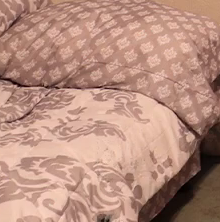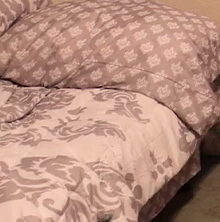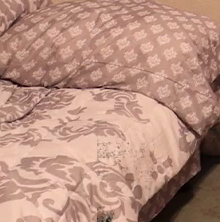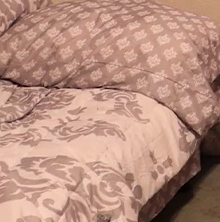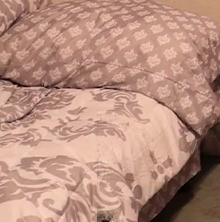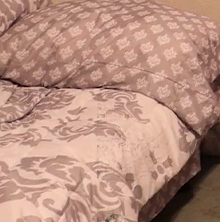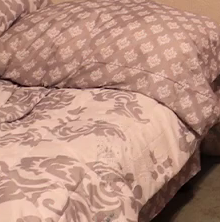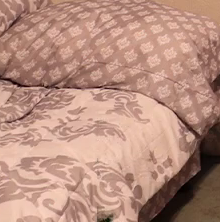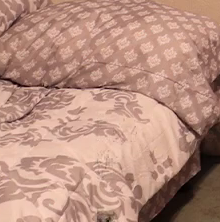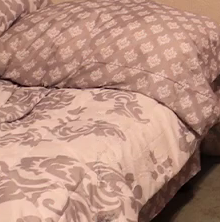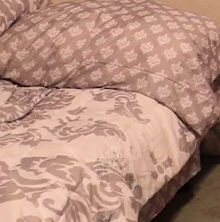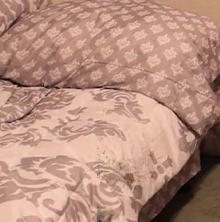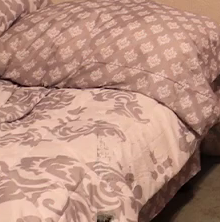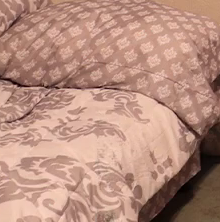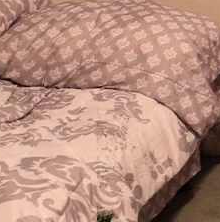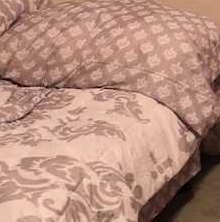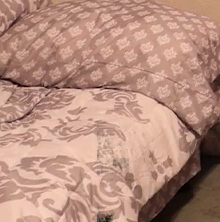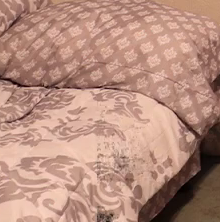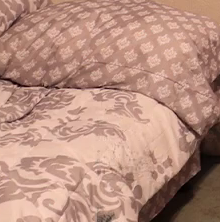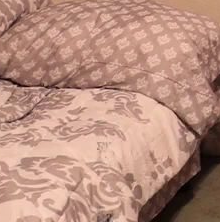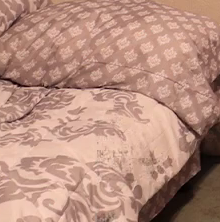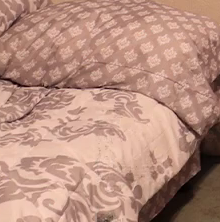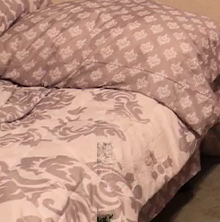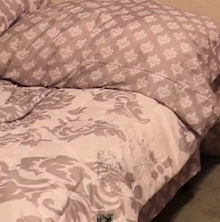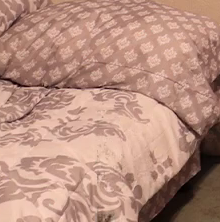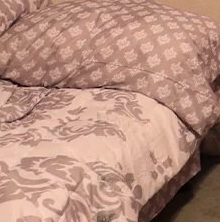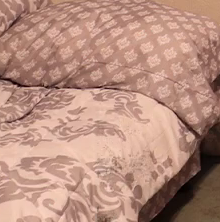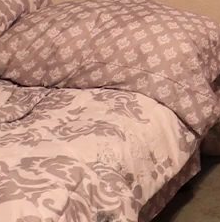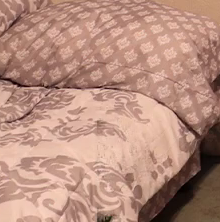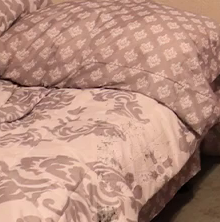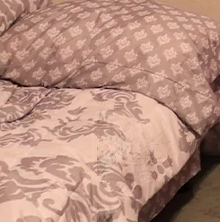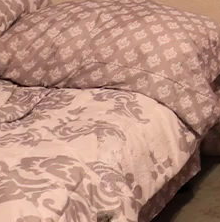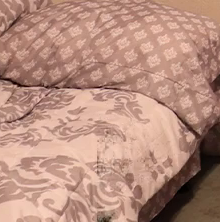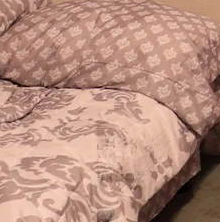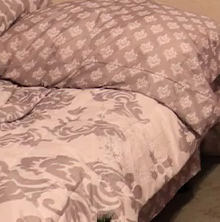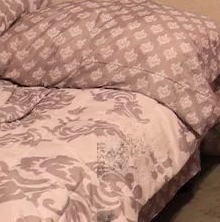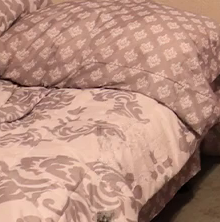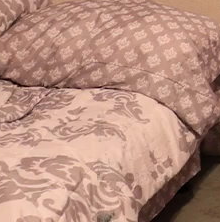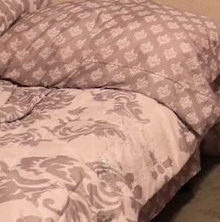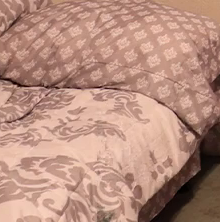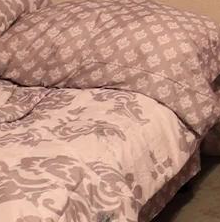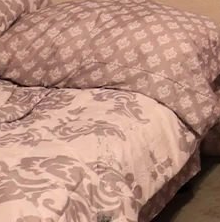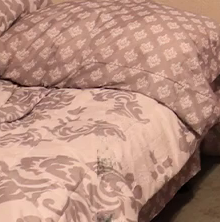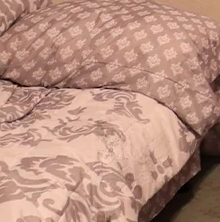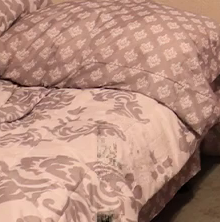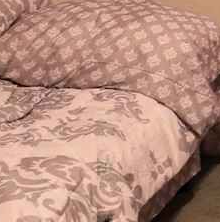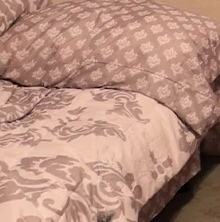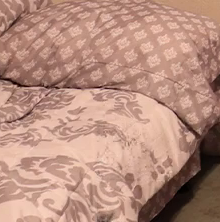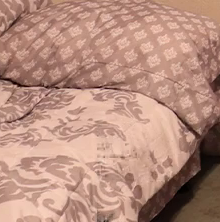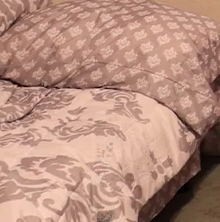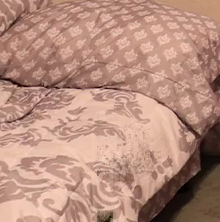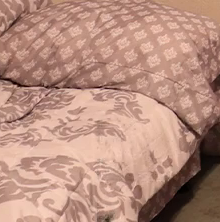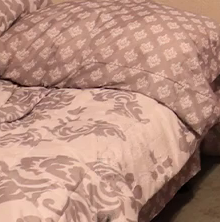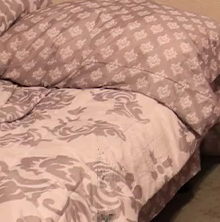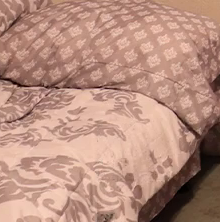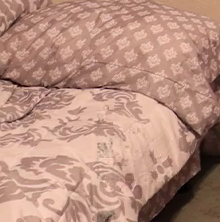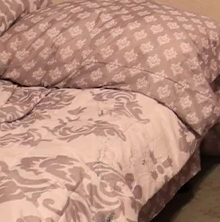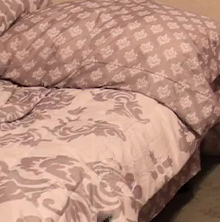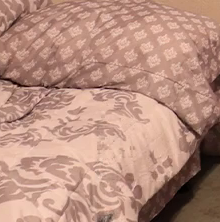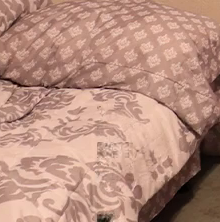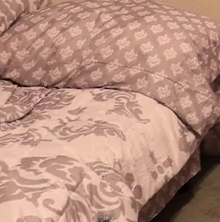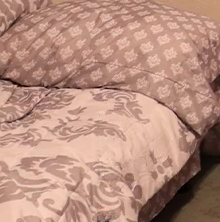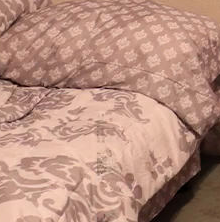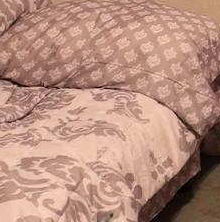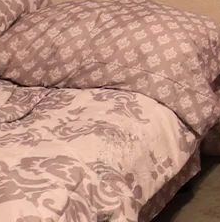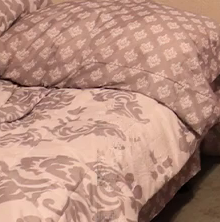So this is a channel. This will be the second time I've reacted to this channel before. If you know what's coming, I think you kind of